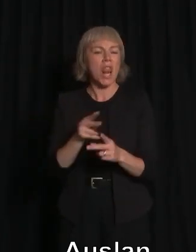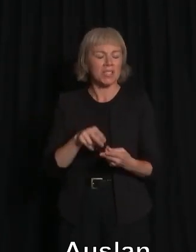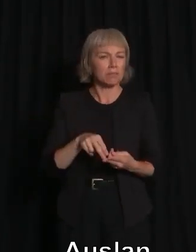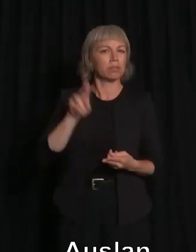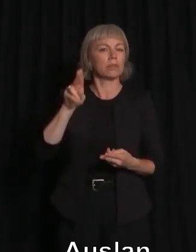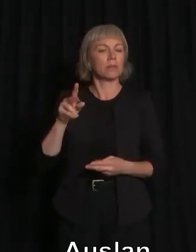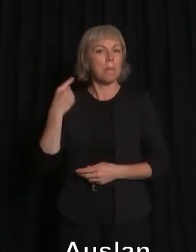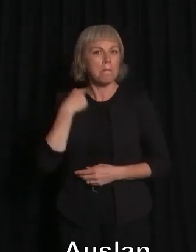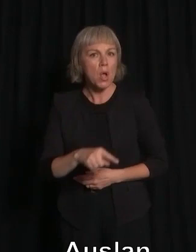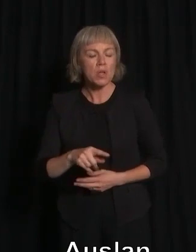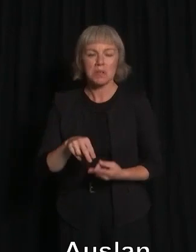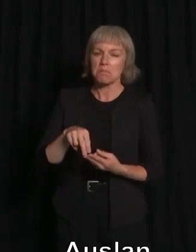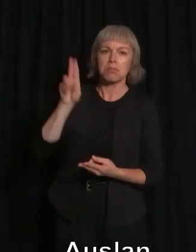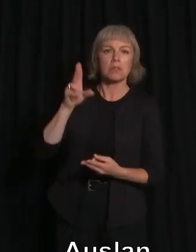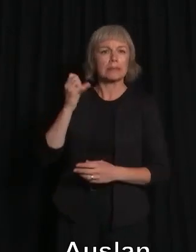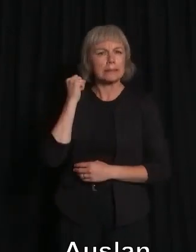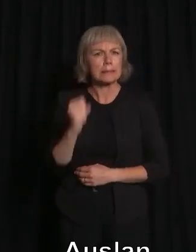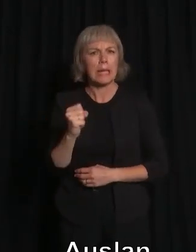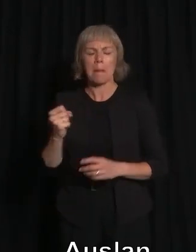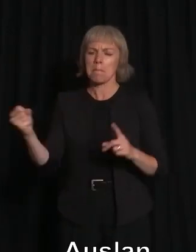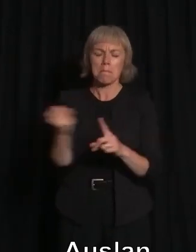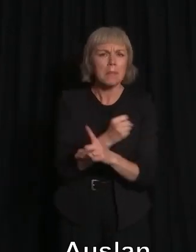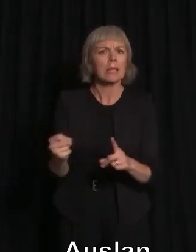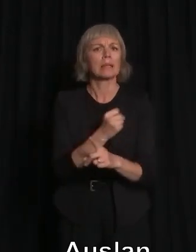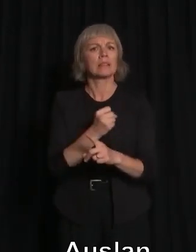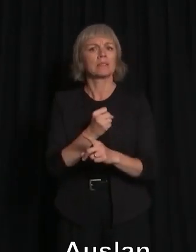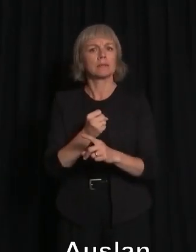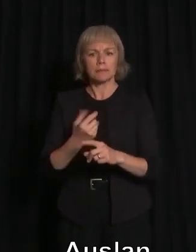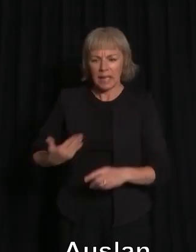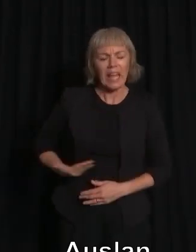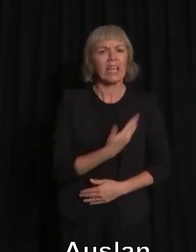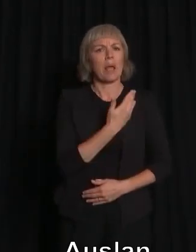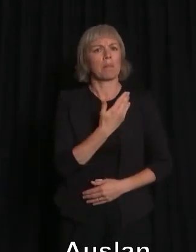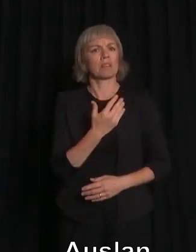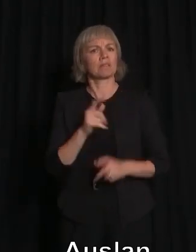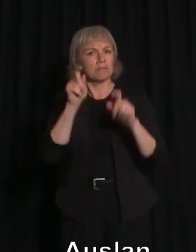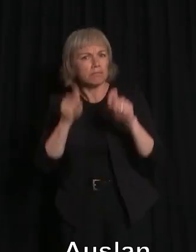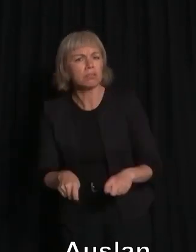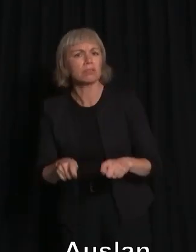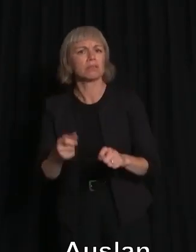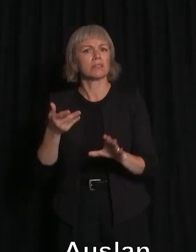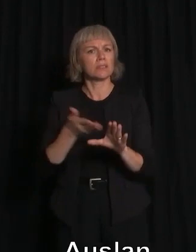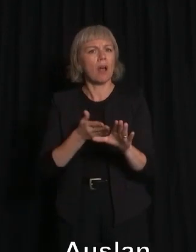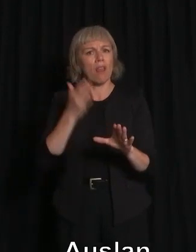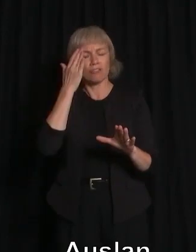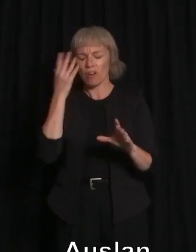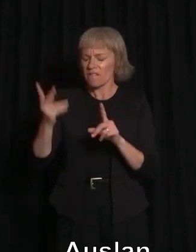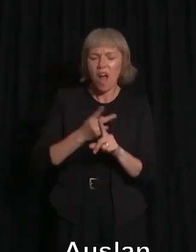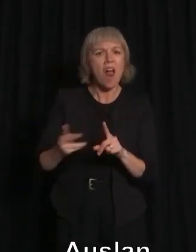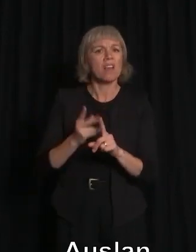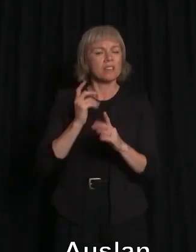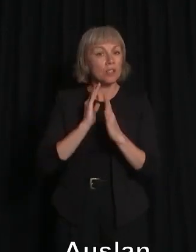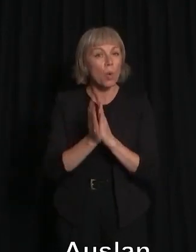sexual assault, stabbings, beatings, and kidnapping, and psychological violence, coercion